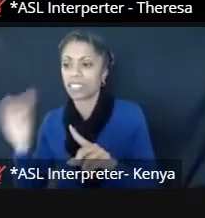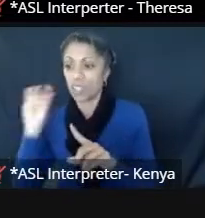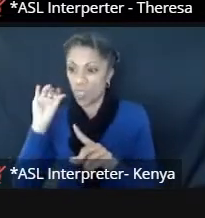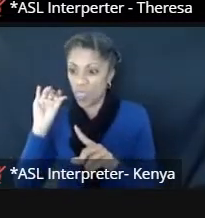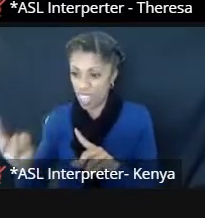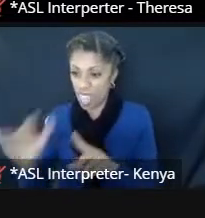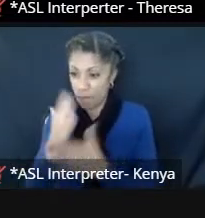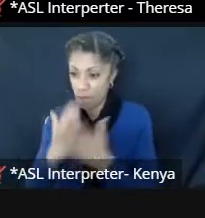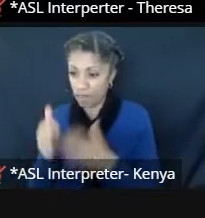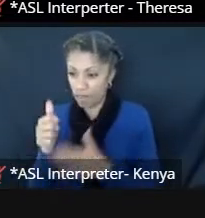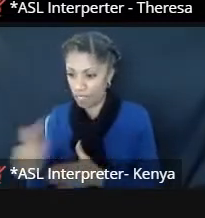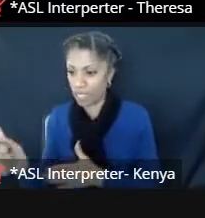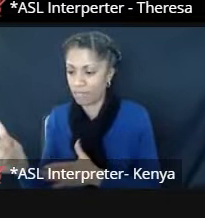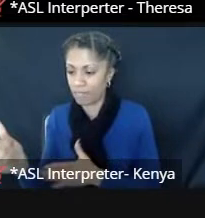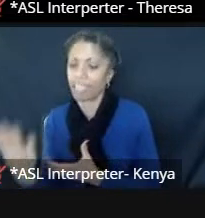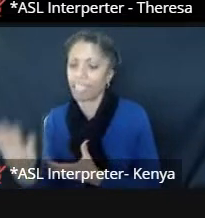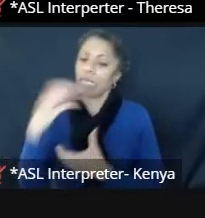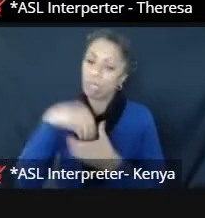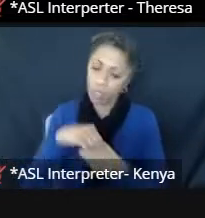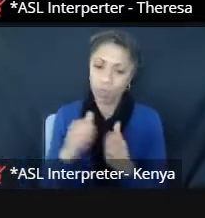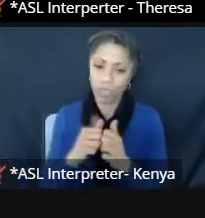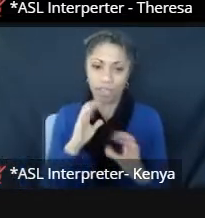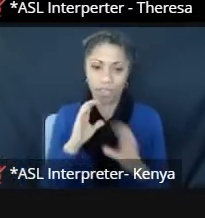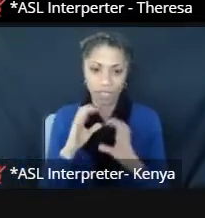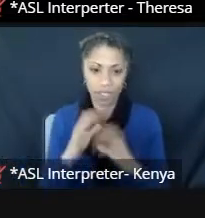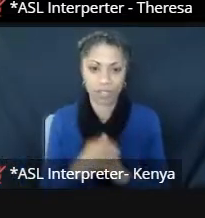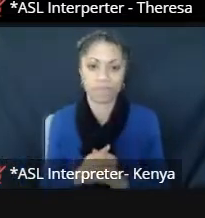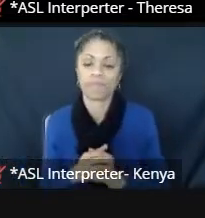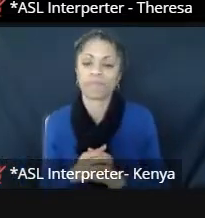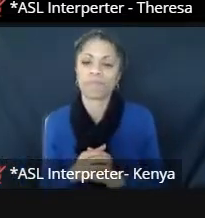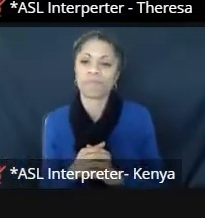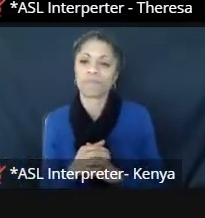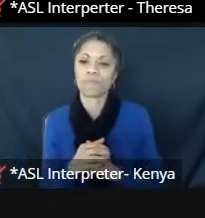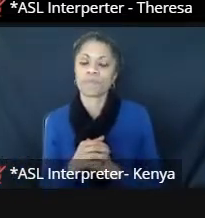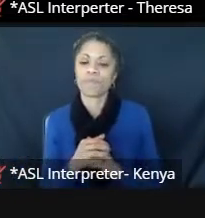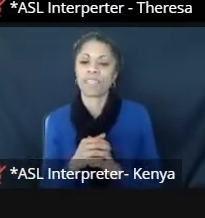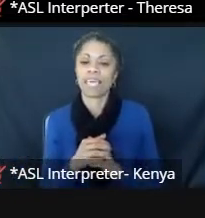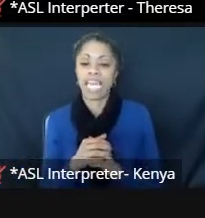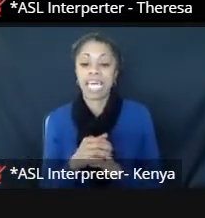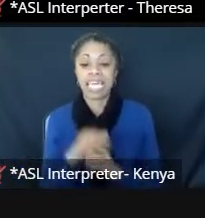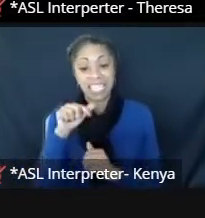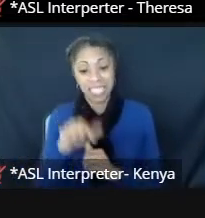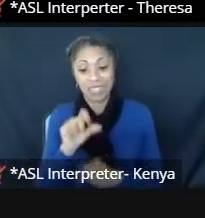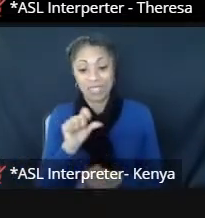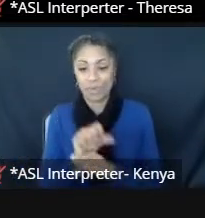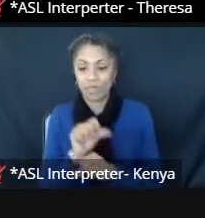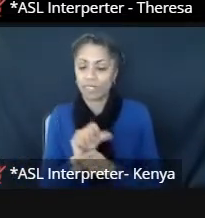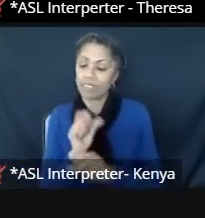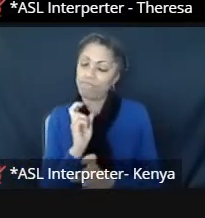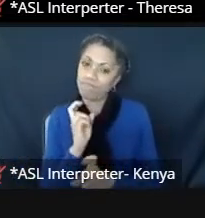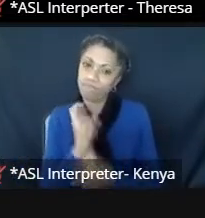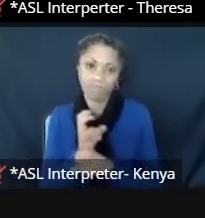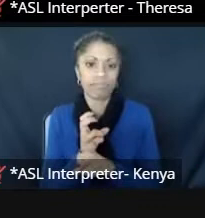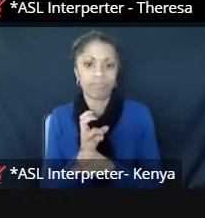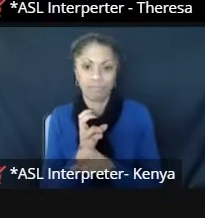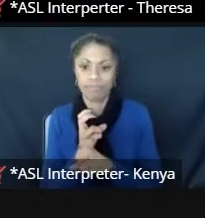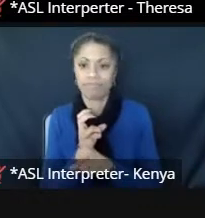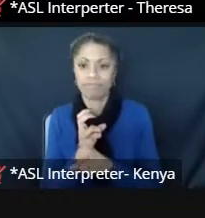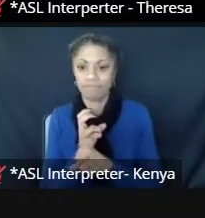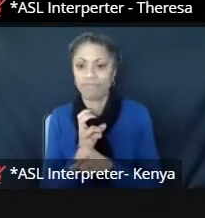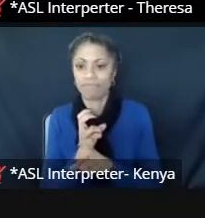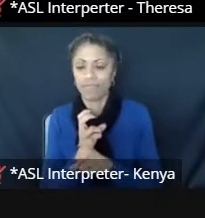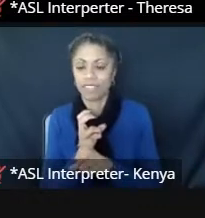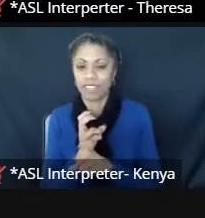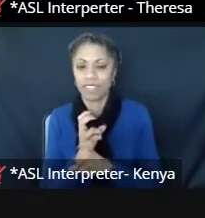we invite you to ask the next hard question, because this is tough work and we need to lend our brain power to make sure it goes